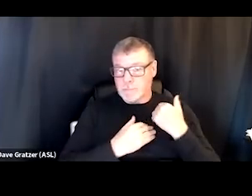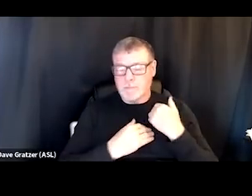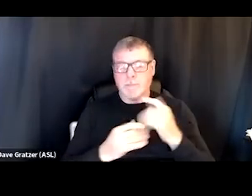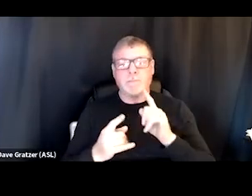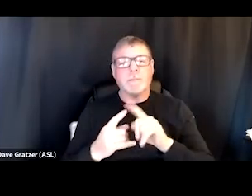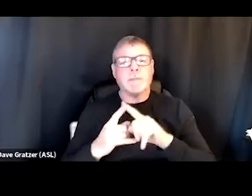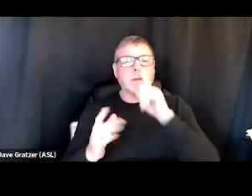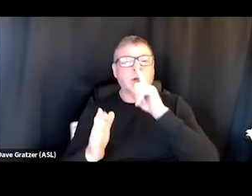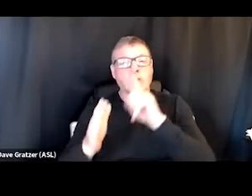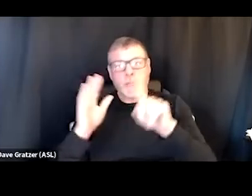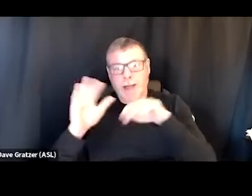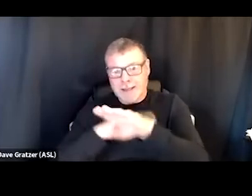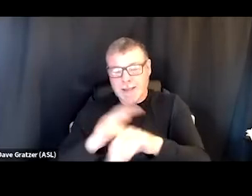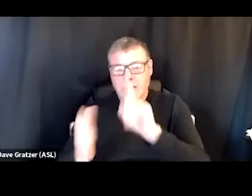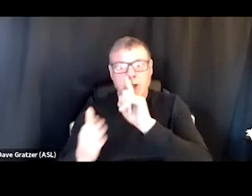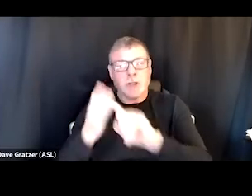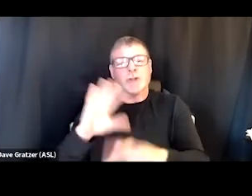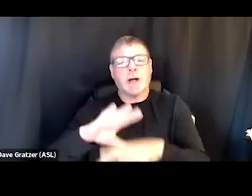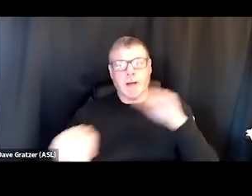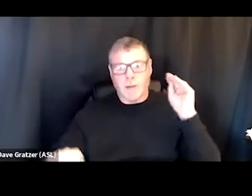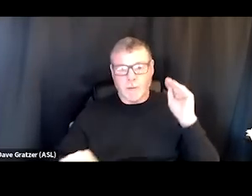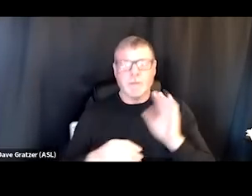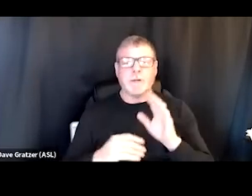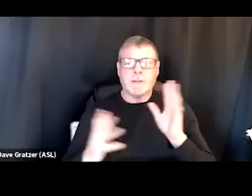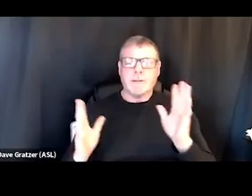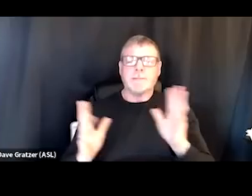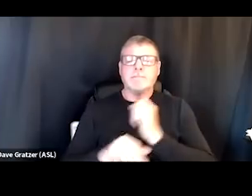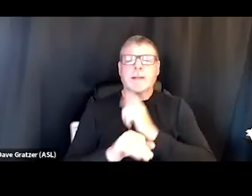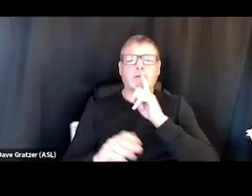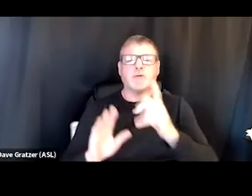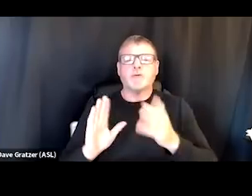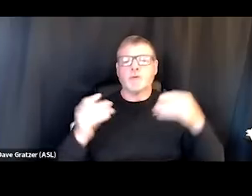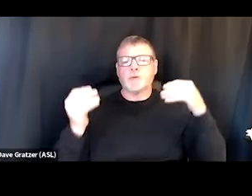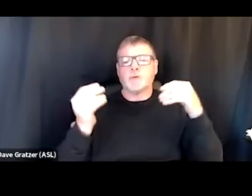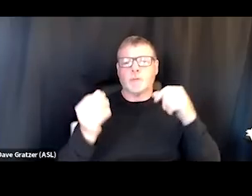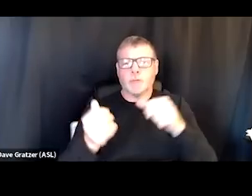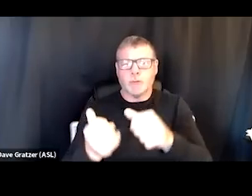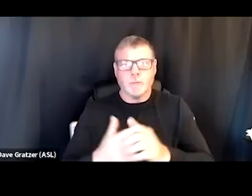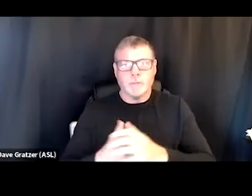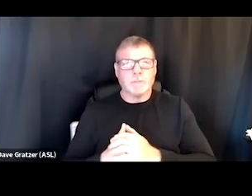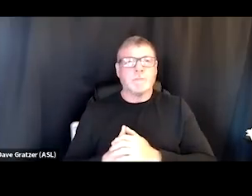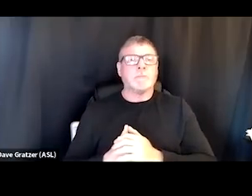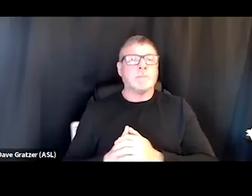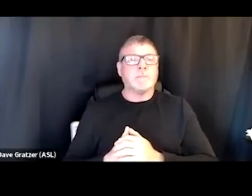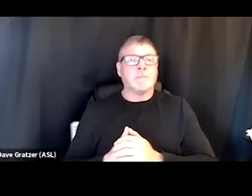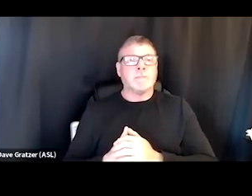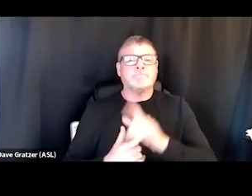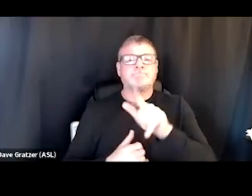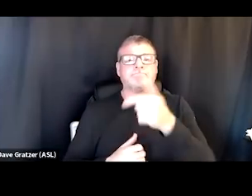checking in, checking out, and just making sure everything's, running smoothly on the teams. Go ahead to the next slide, please.